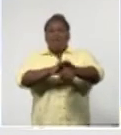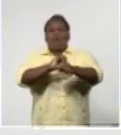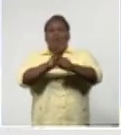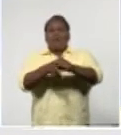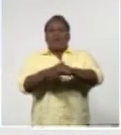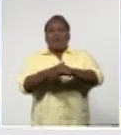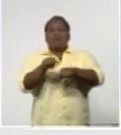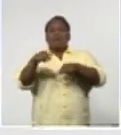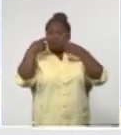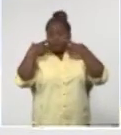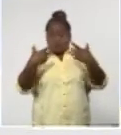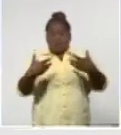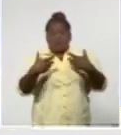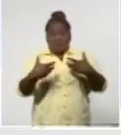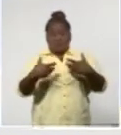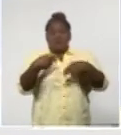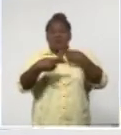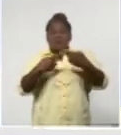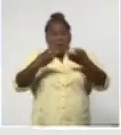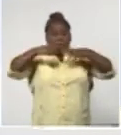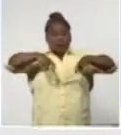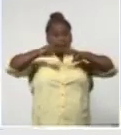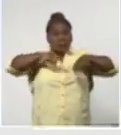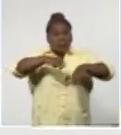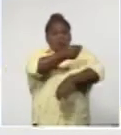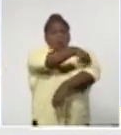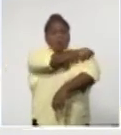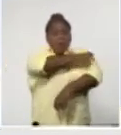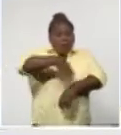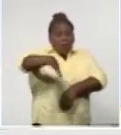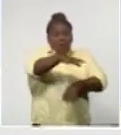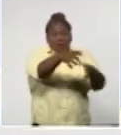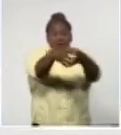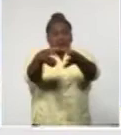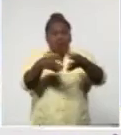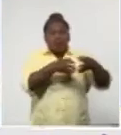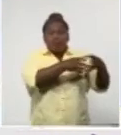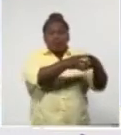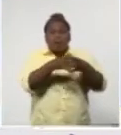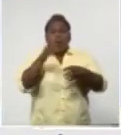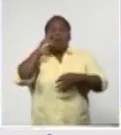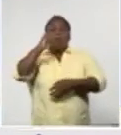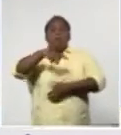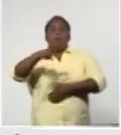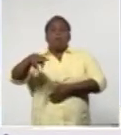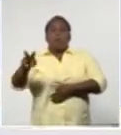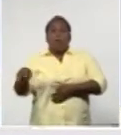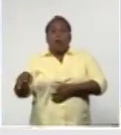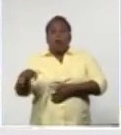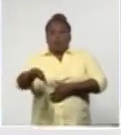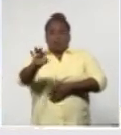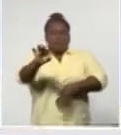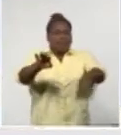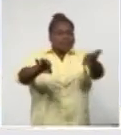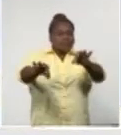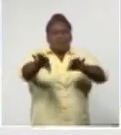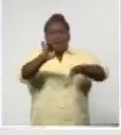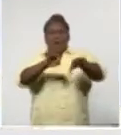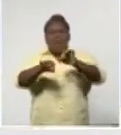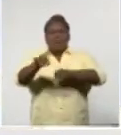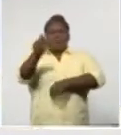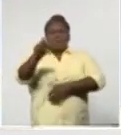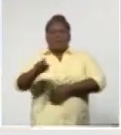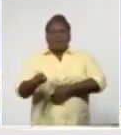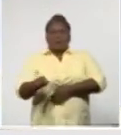yet. That detection was a result of a screening of the population, which are the studies being conducted in an